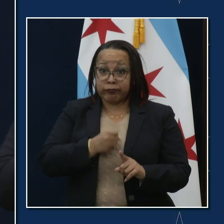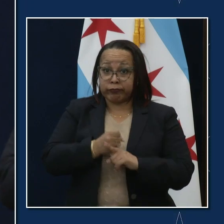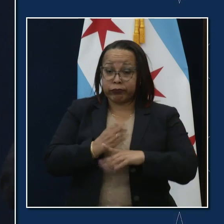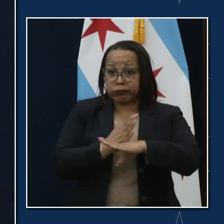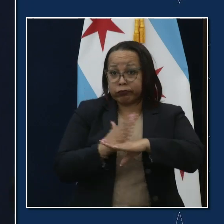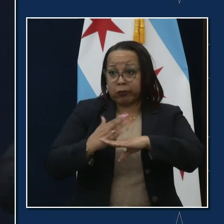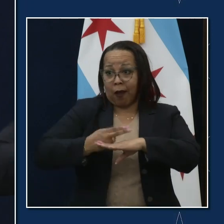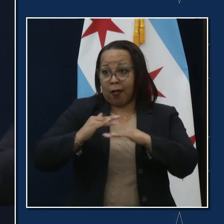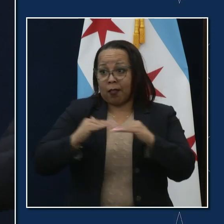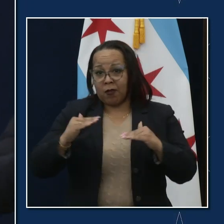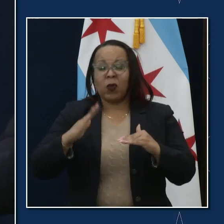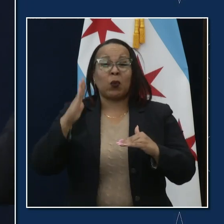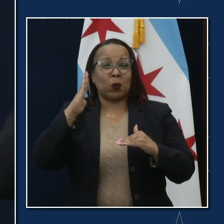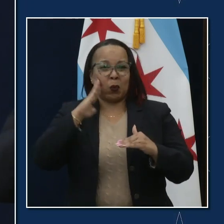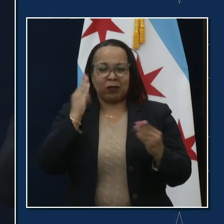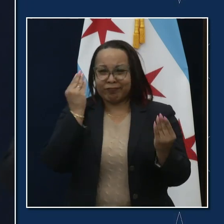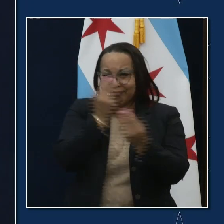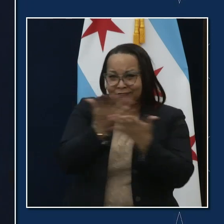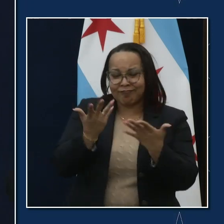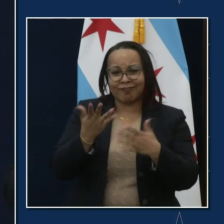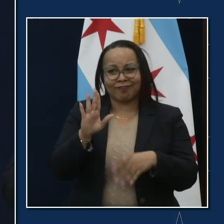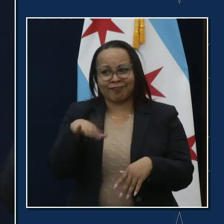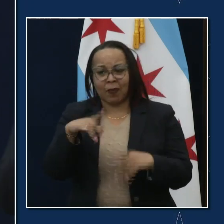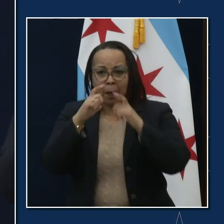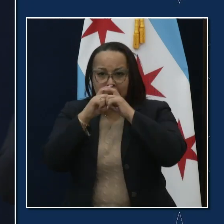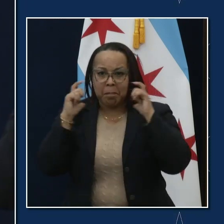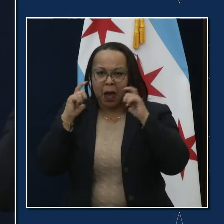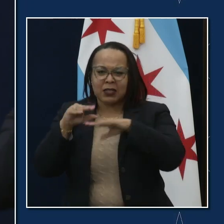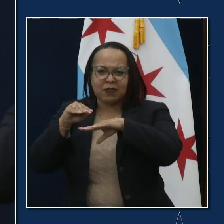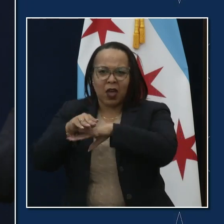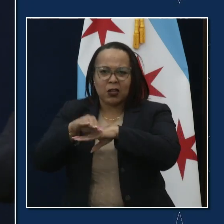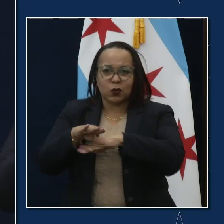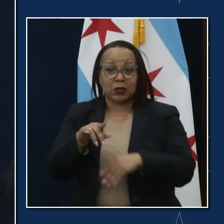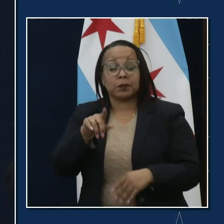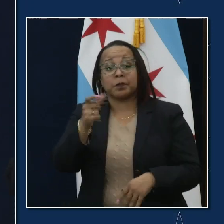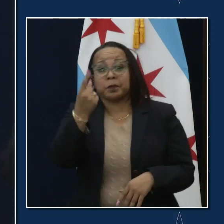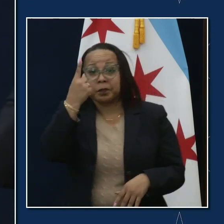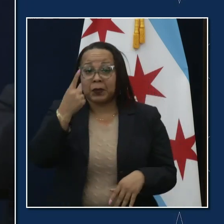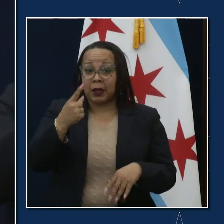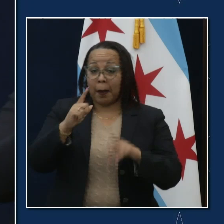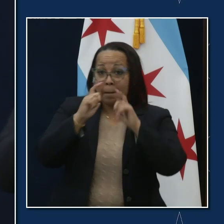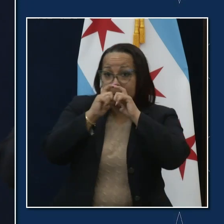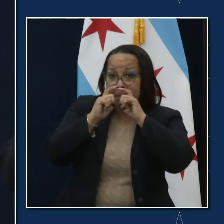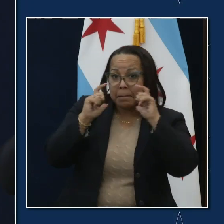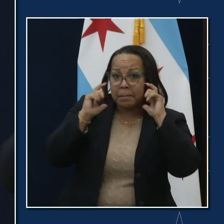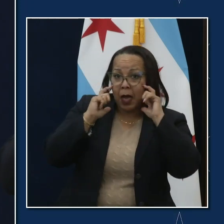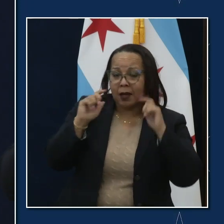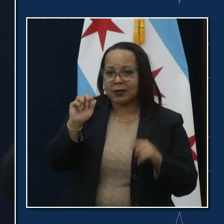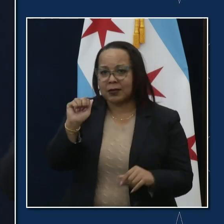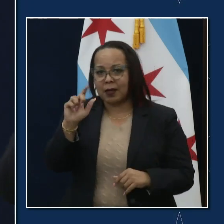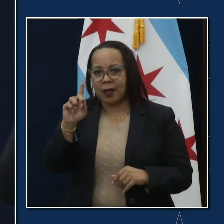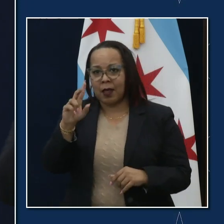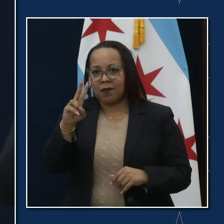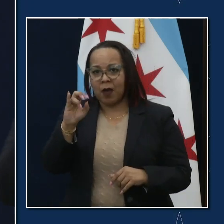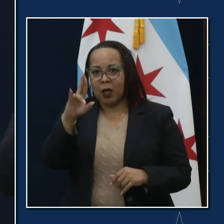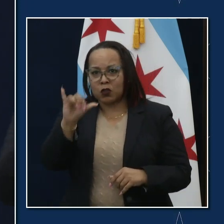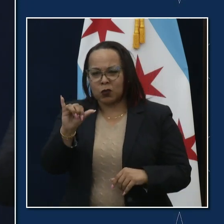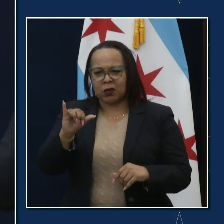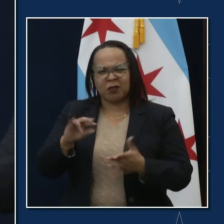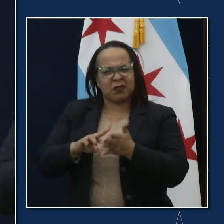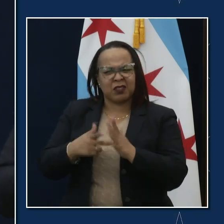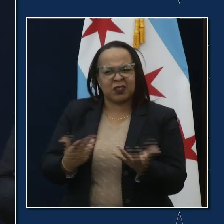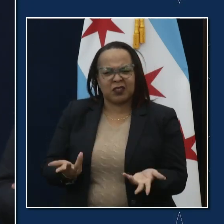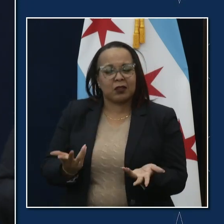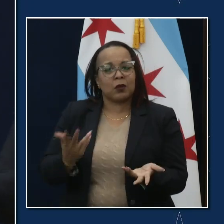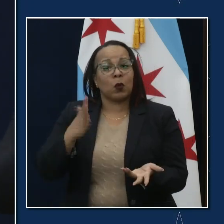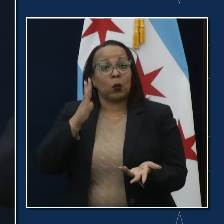we will issue a mask advisory. And let me just underscore that, a mask advisory. And what that means is we will